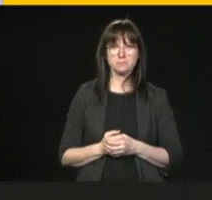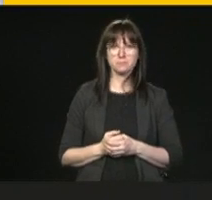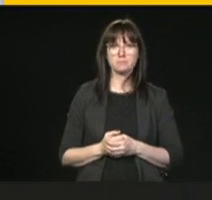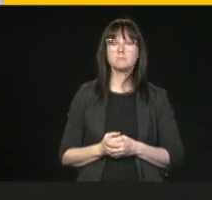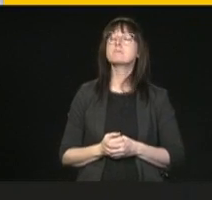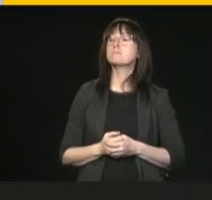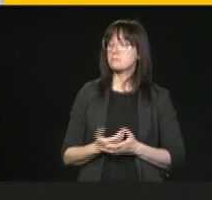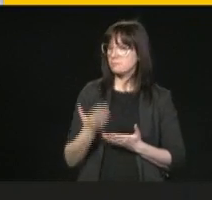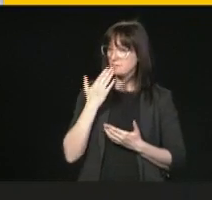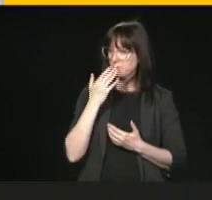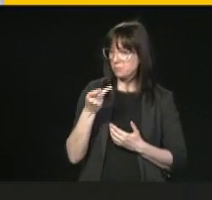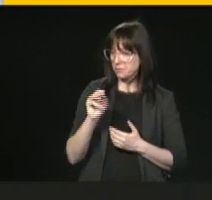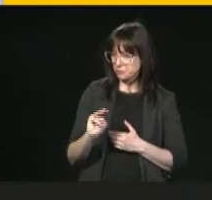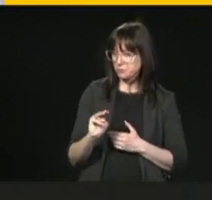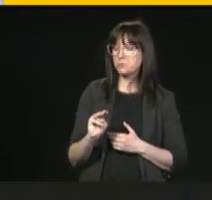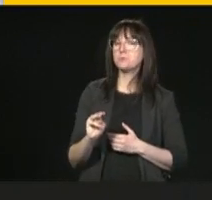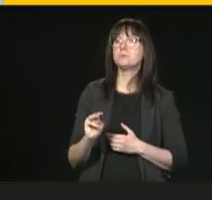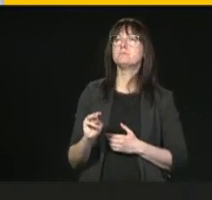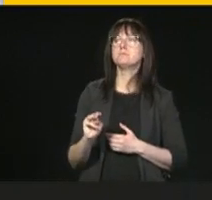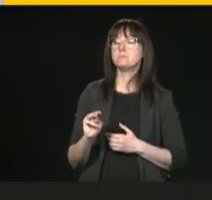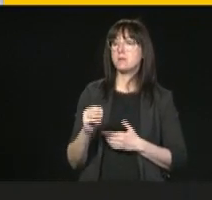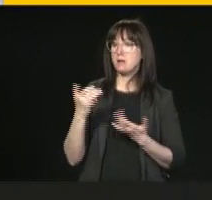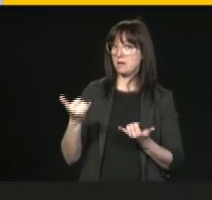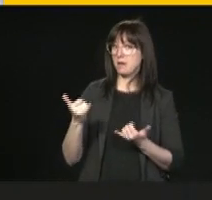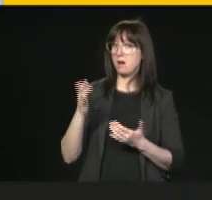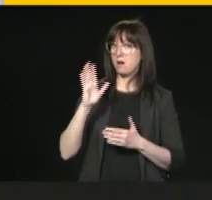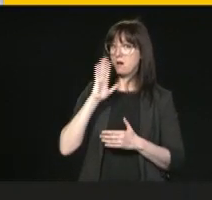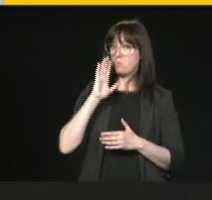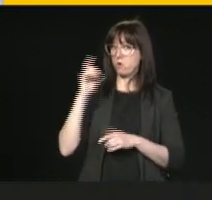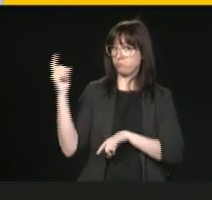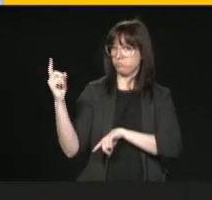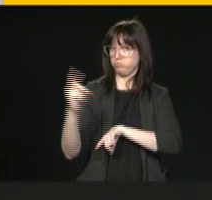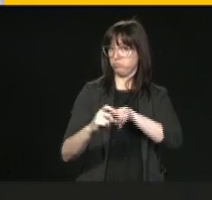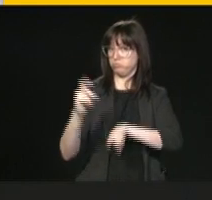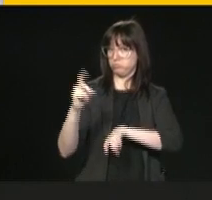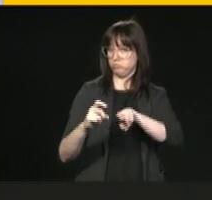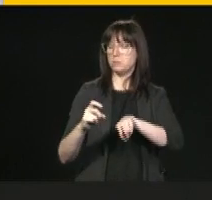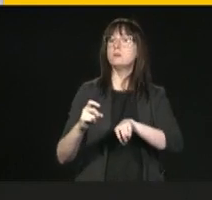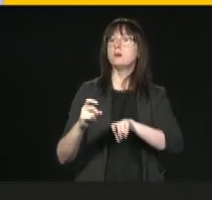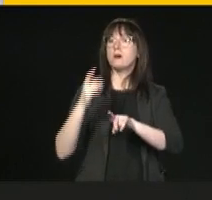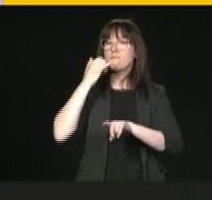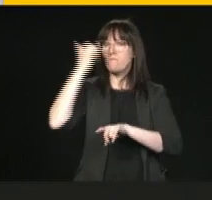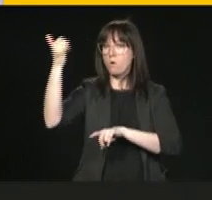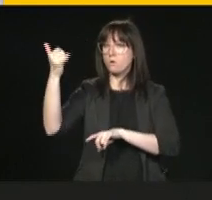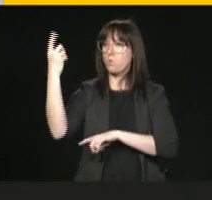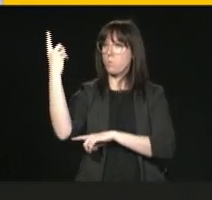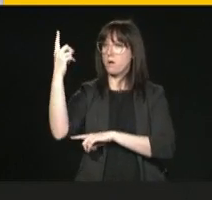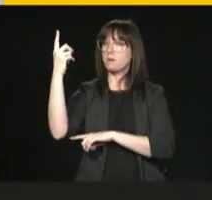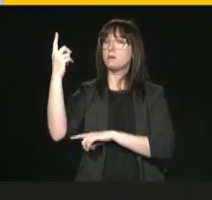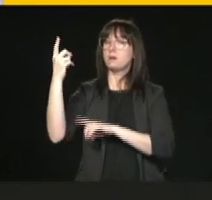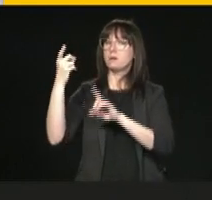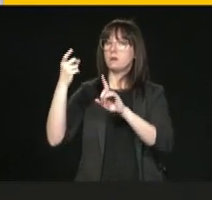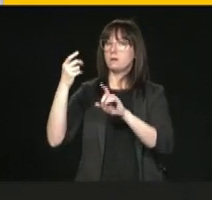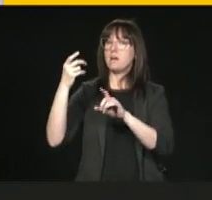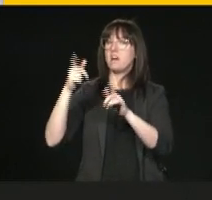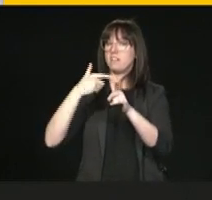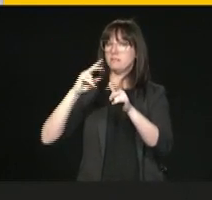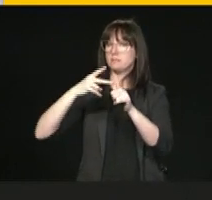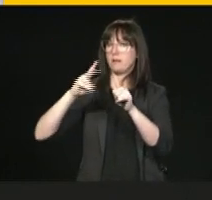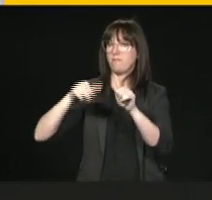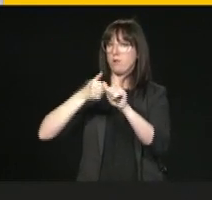Merci beaucoup, Monsieur le Premier ministre. On va maintenant passer à la période des questions. On va commencer au téléphone avec une question avec un court suivi. Modérateur, c'est à